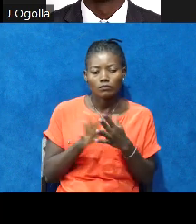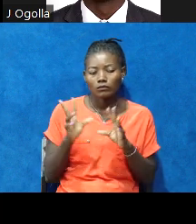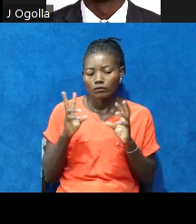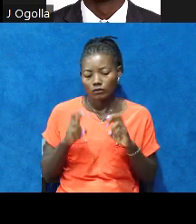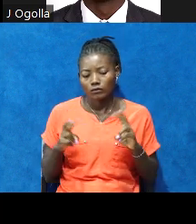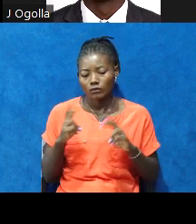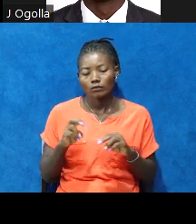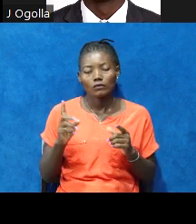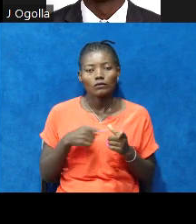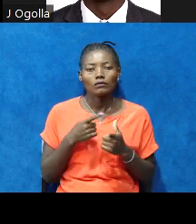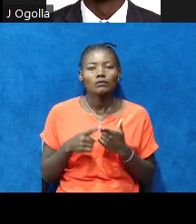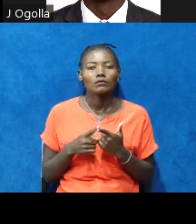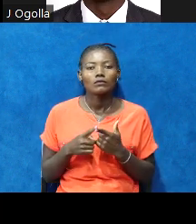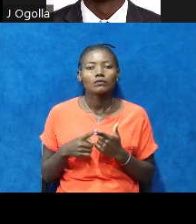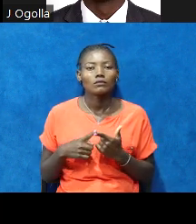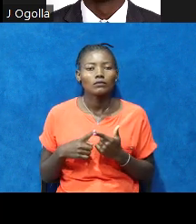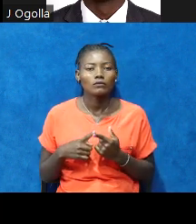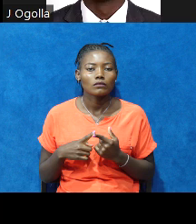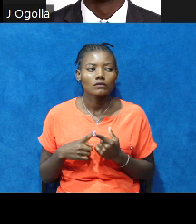and